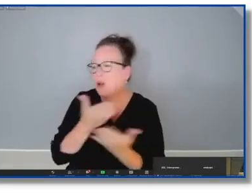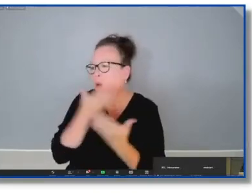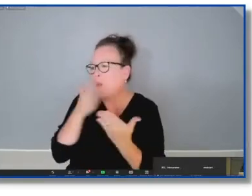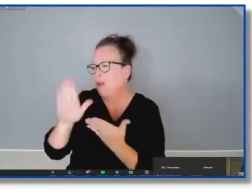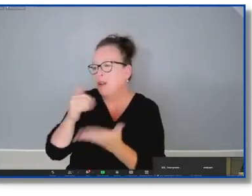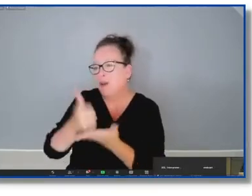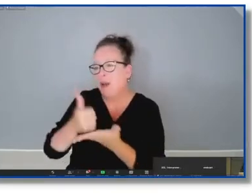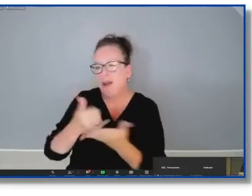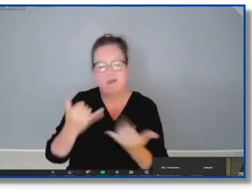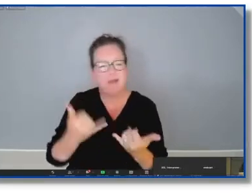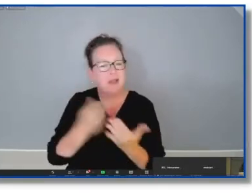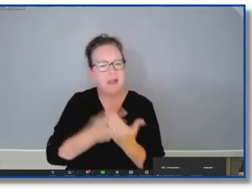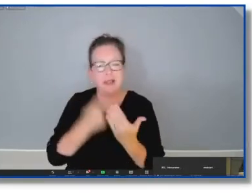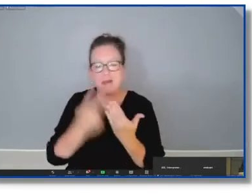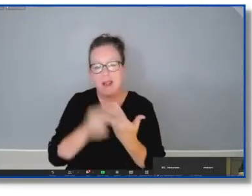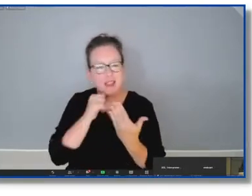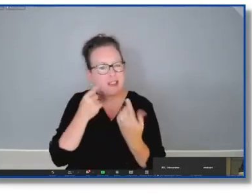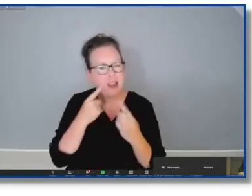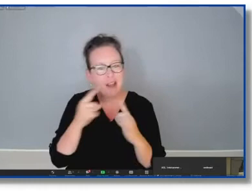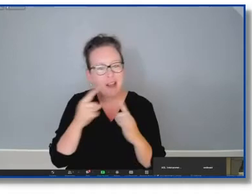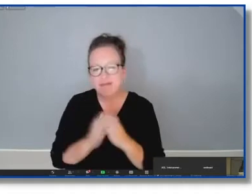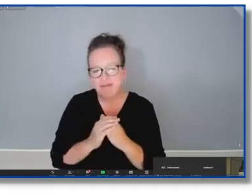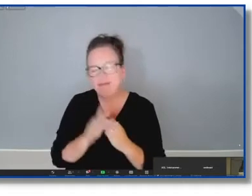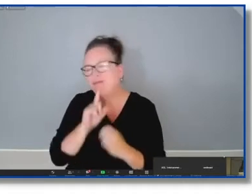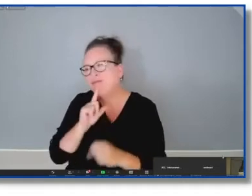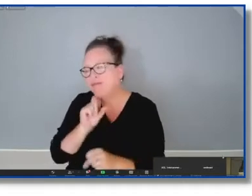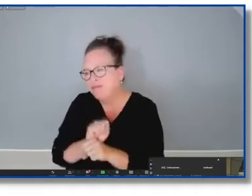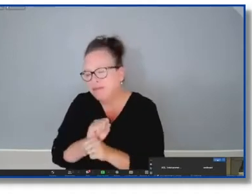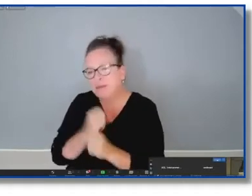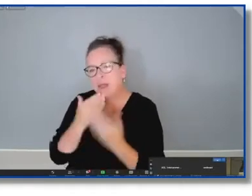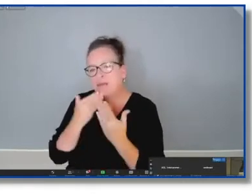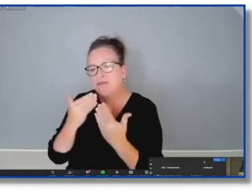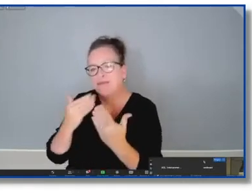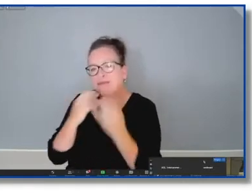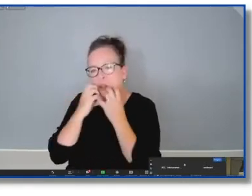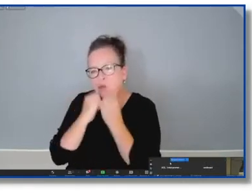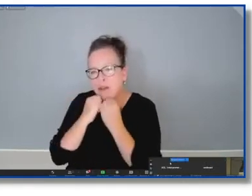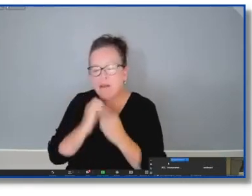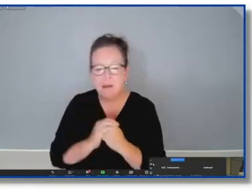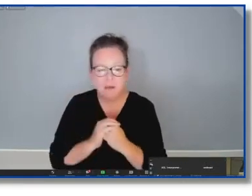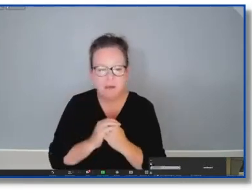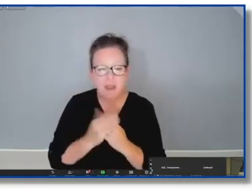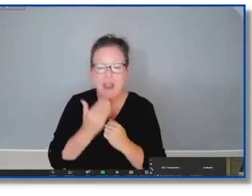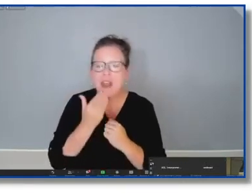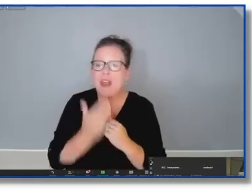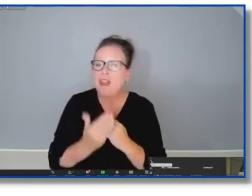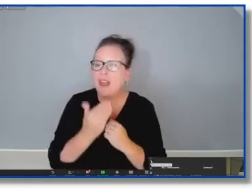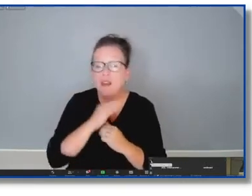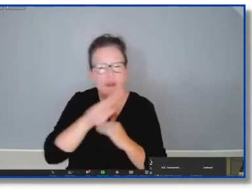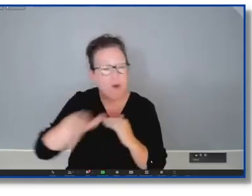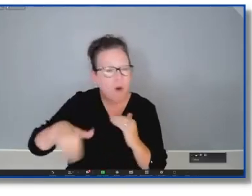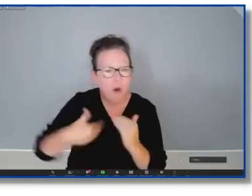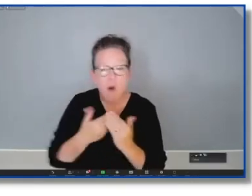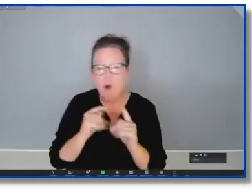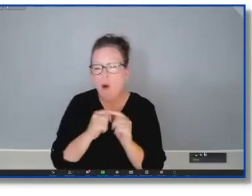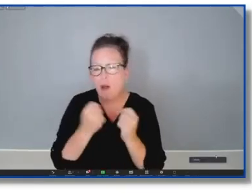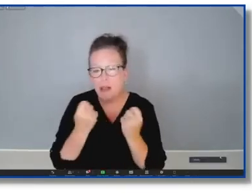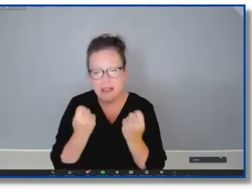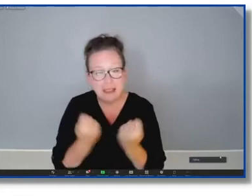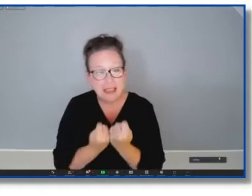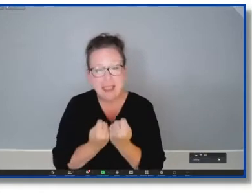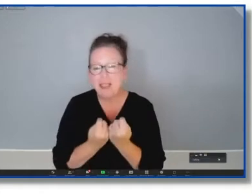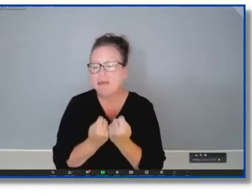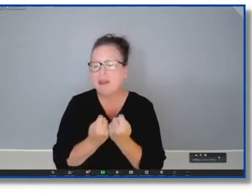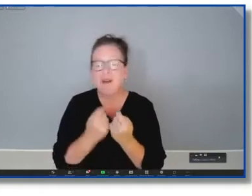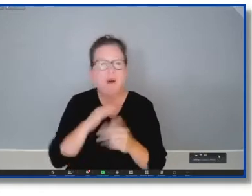not be here. I'm profoundly grateful. Thank you, the entire Tanya Bonagdar Gallery team and Tanya Bonagdar. Thank